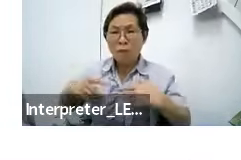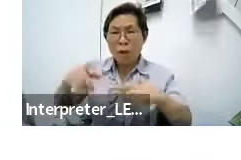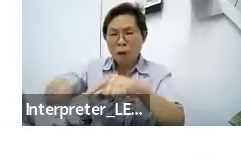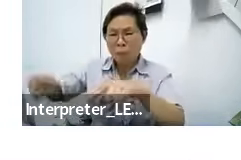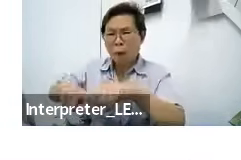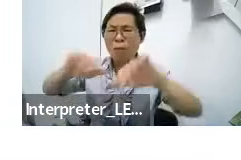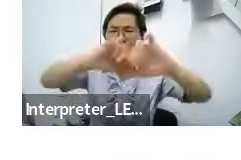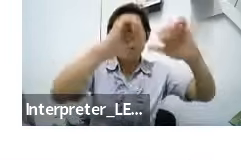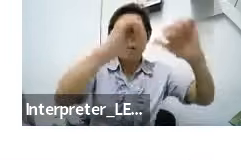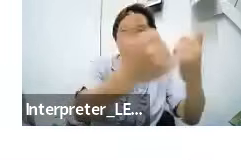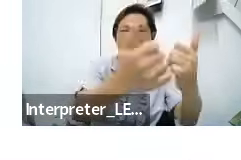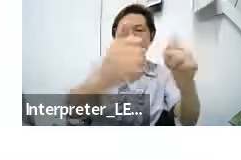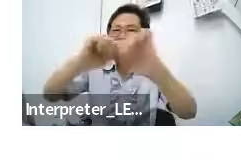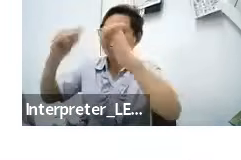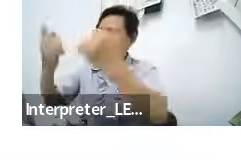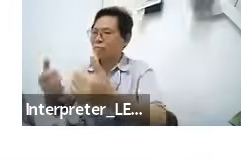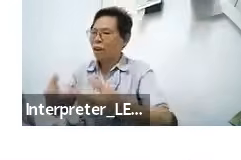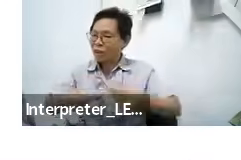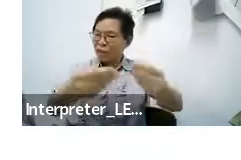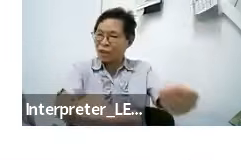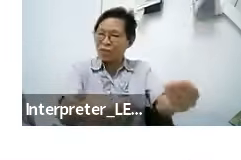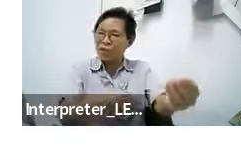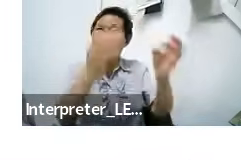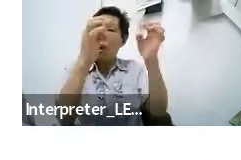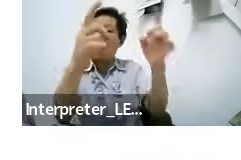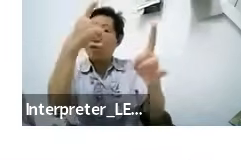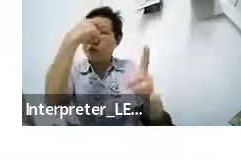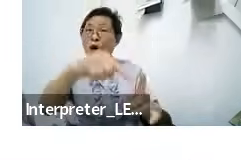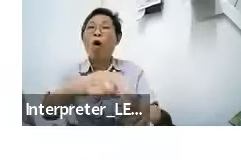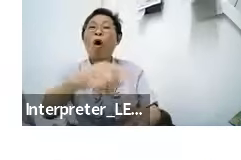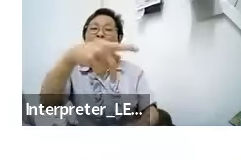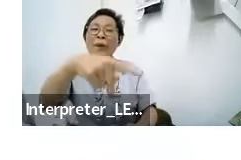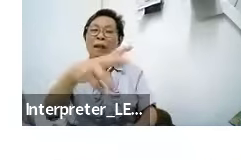agency providing education for students with disabilities.